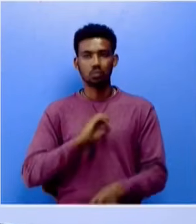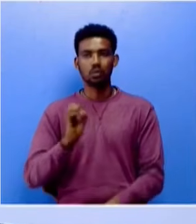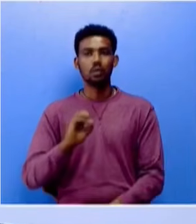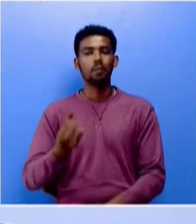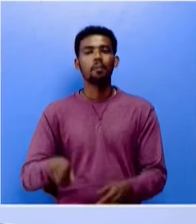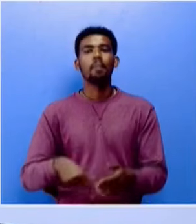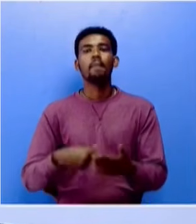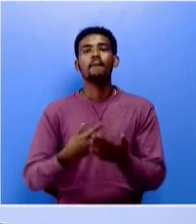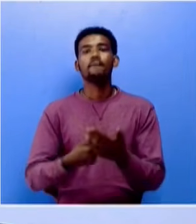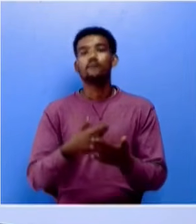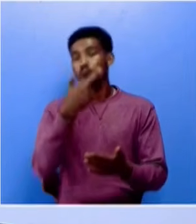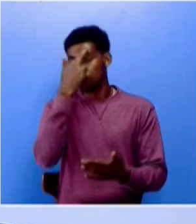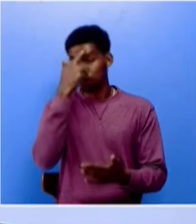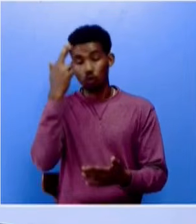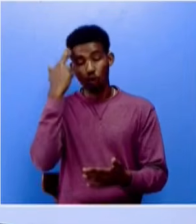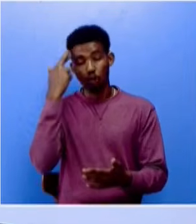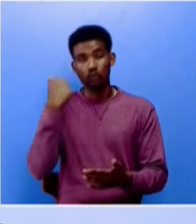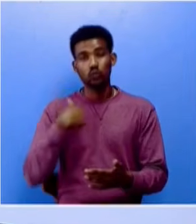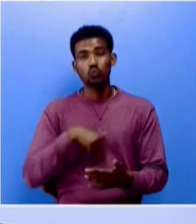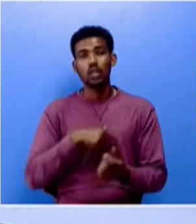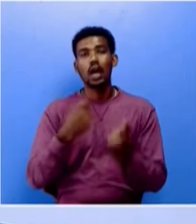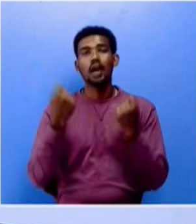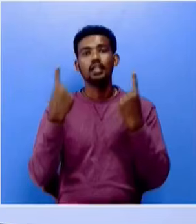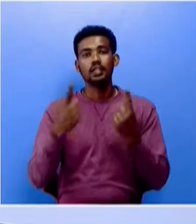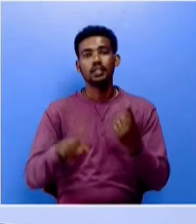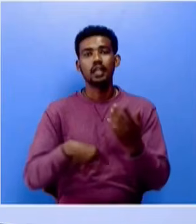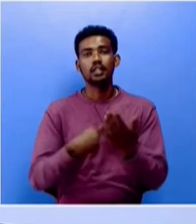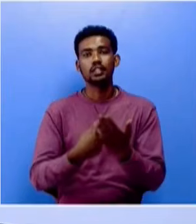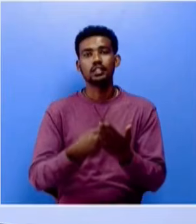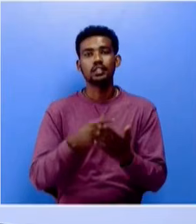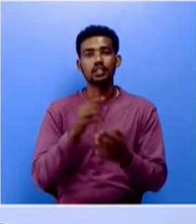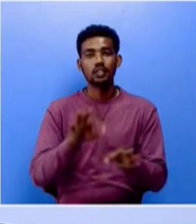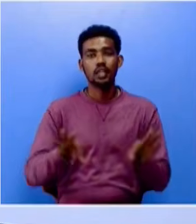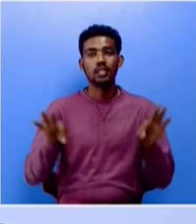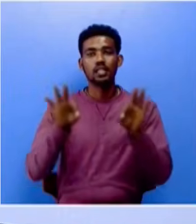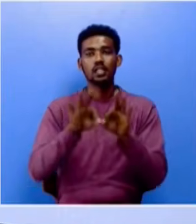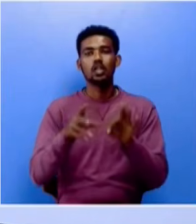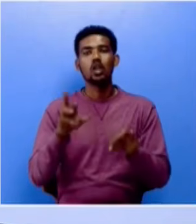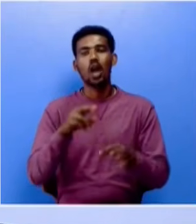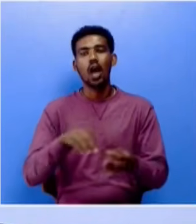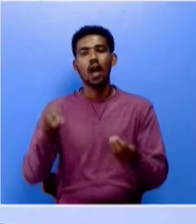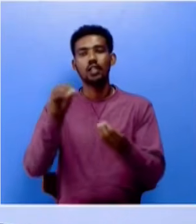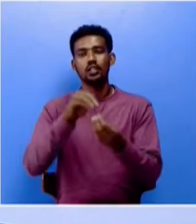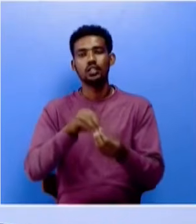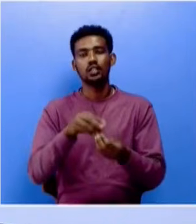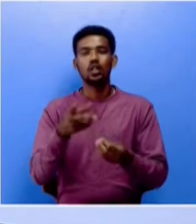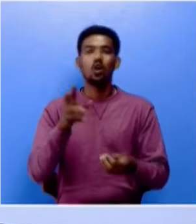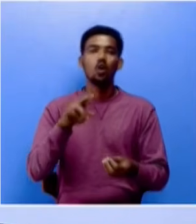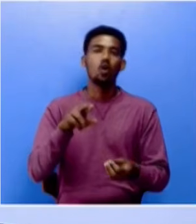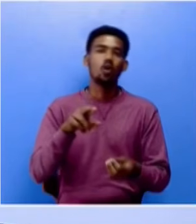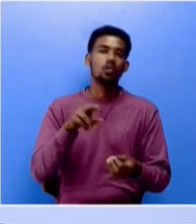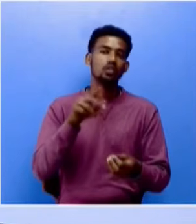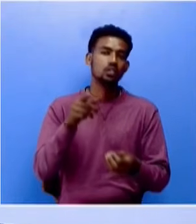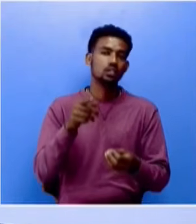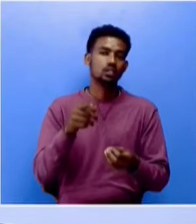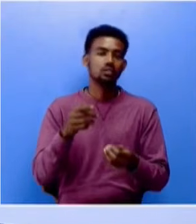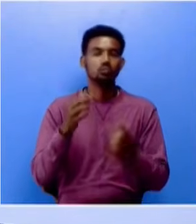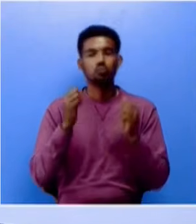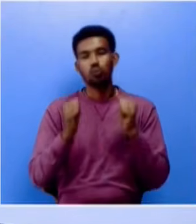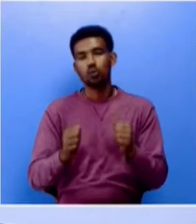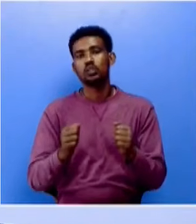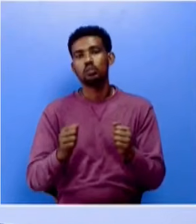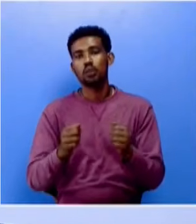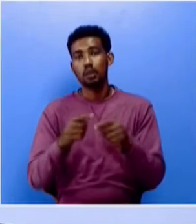So, you can understand from this one here is, if necessary, we can adjust in this ways. Still it is possible,